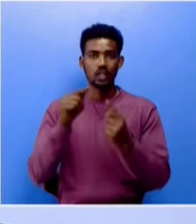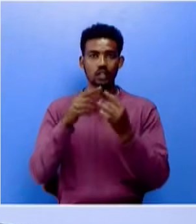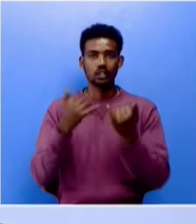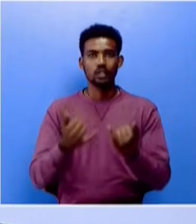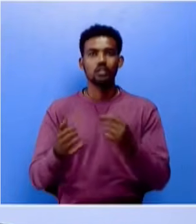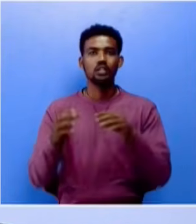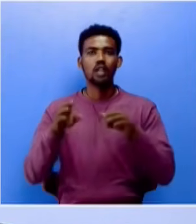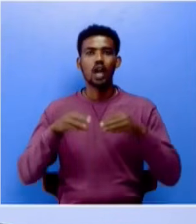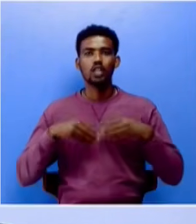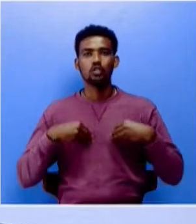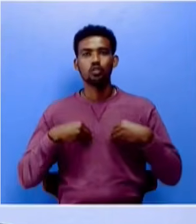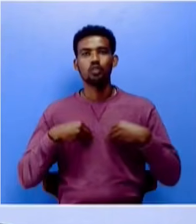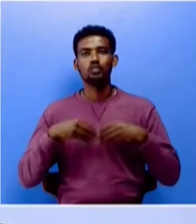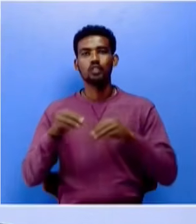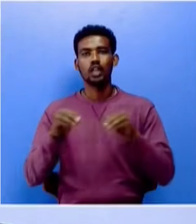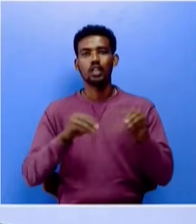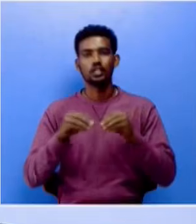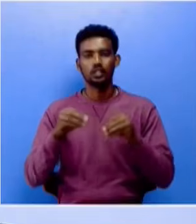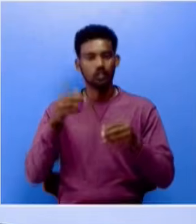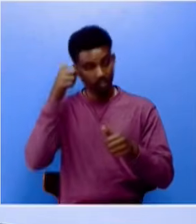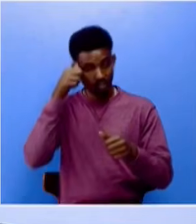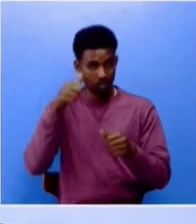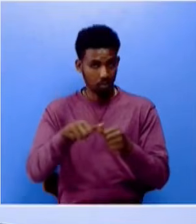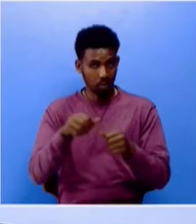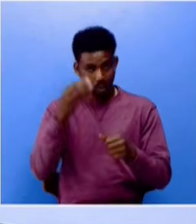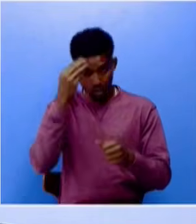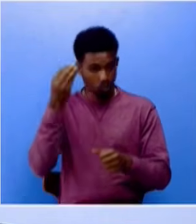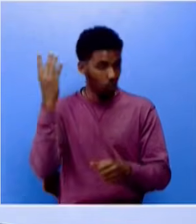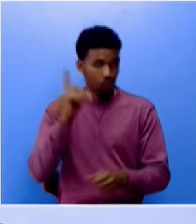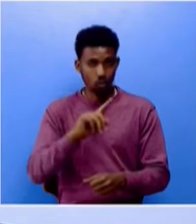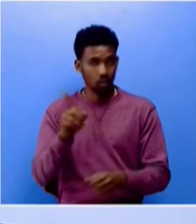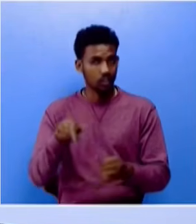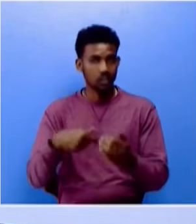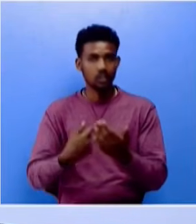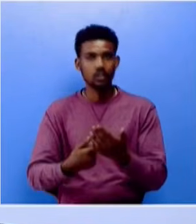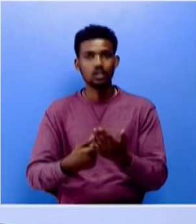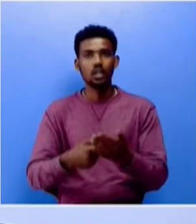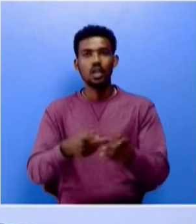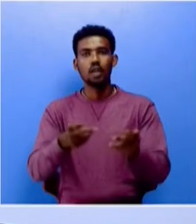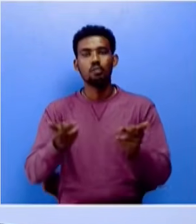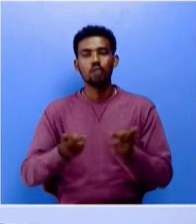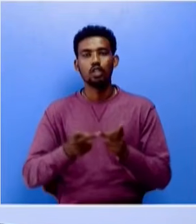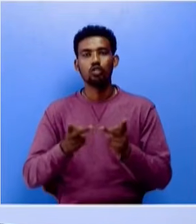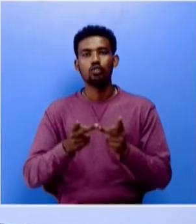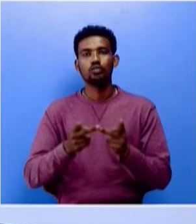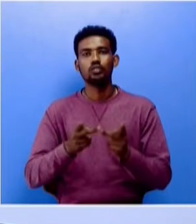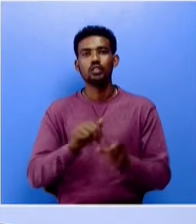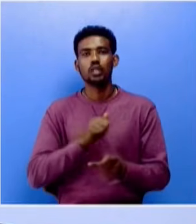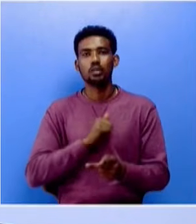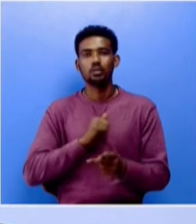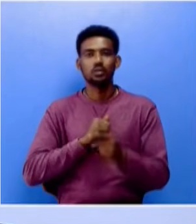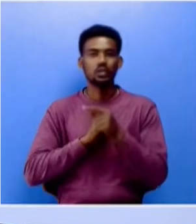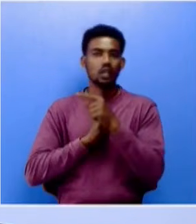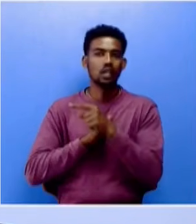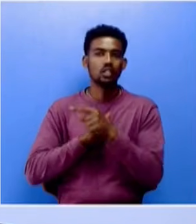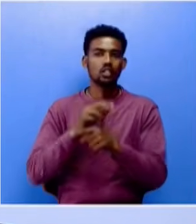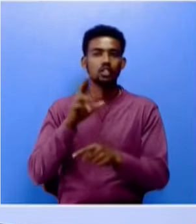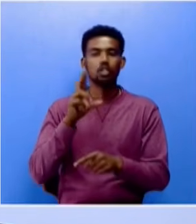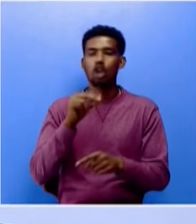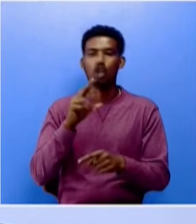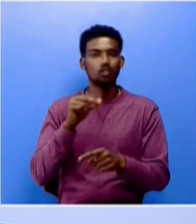of the action. Very good. Don't forget that. We simply put in place of the subject. It is not